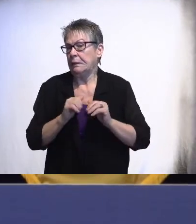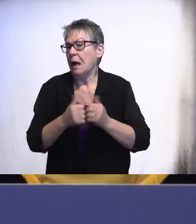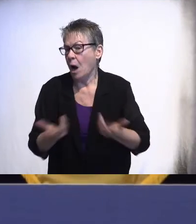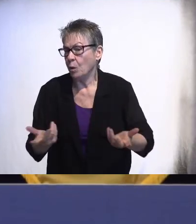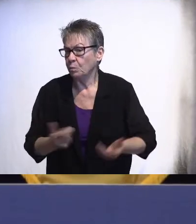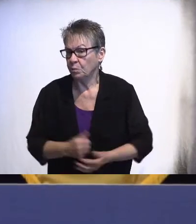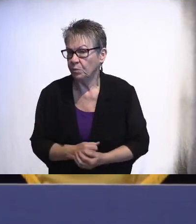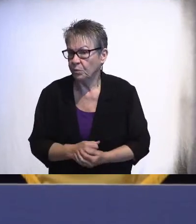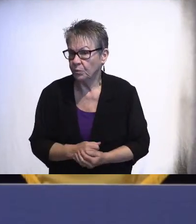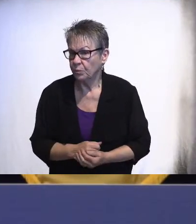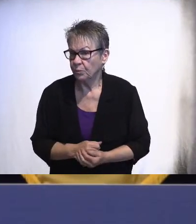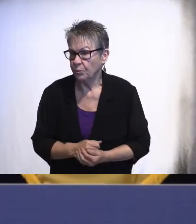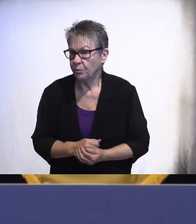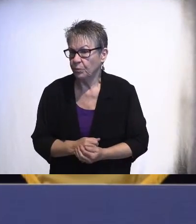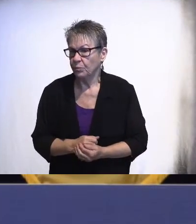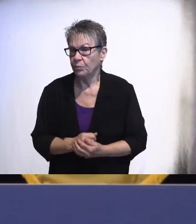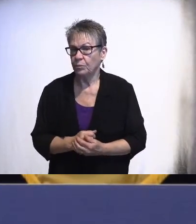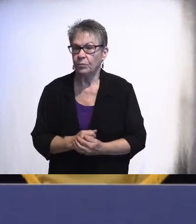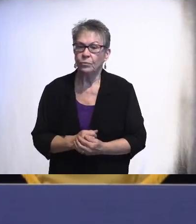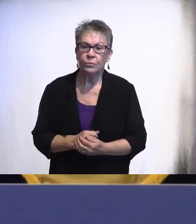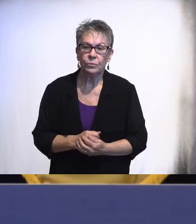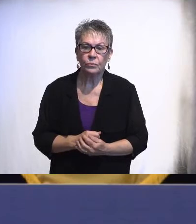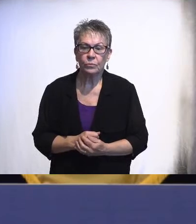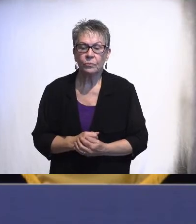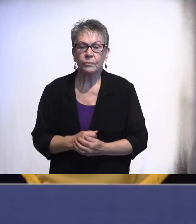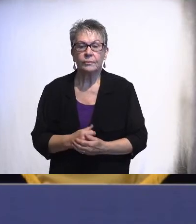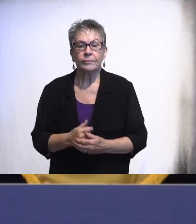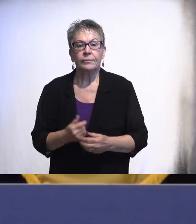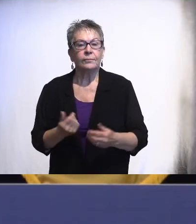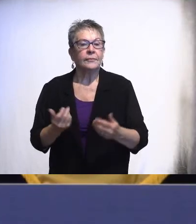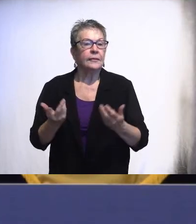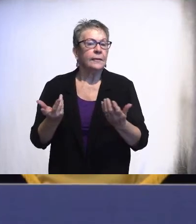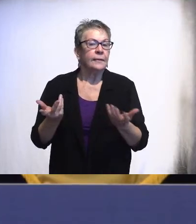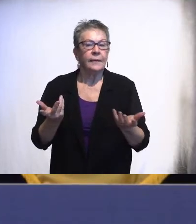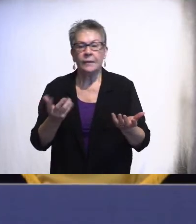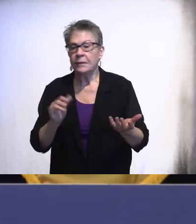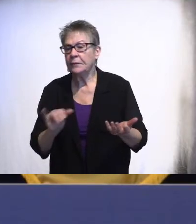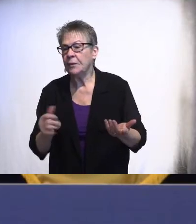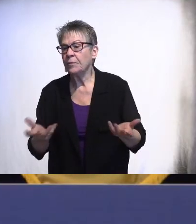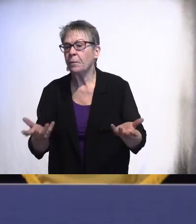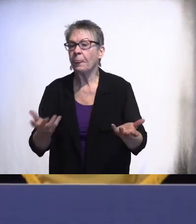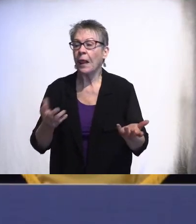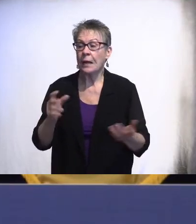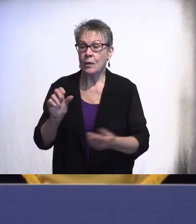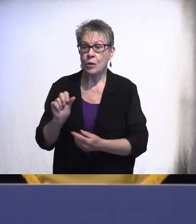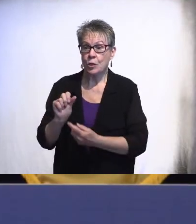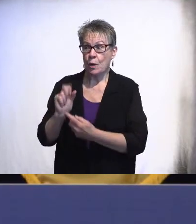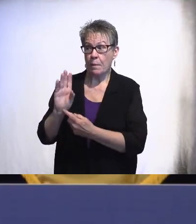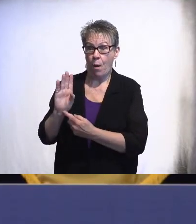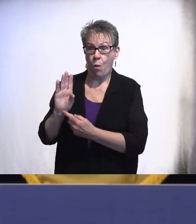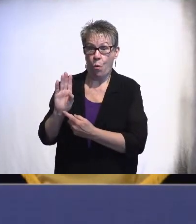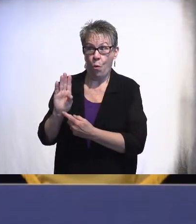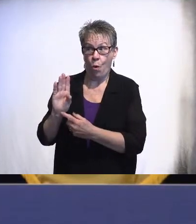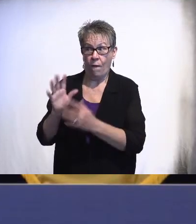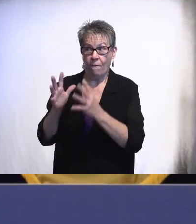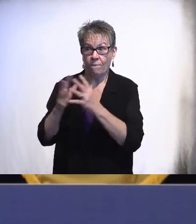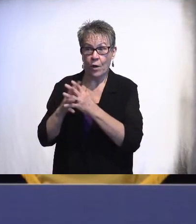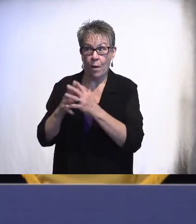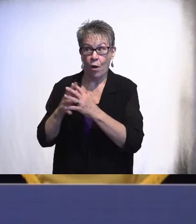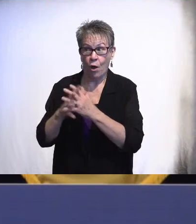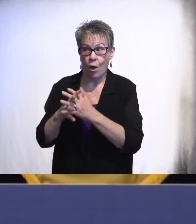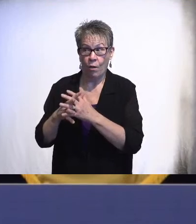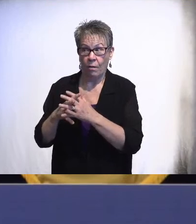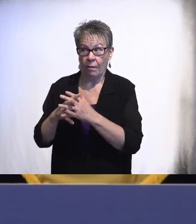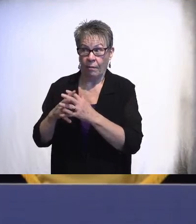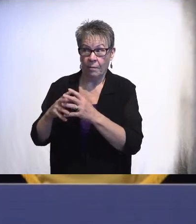like an indoor St. Patrick's gathering. Yeah, and Ed said this, it's still in our